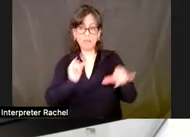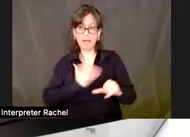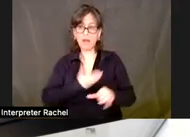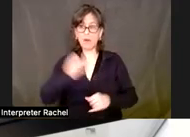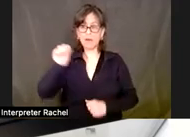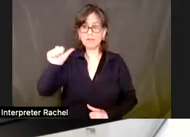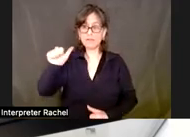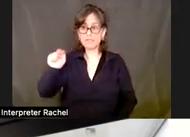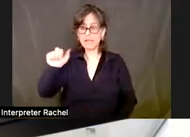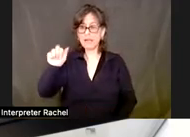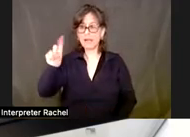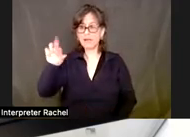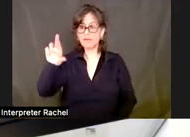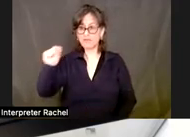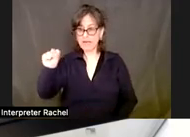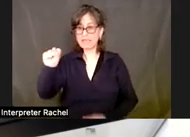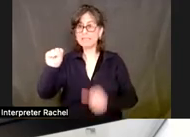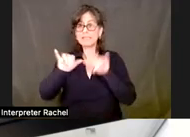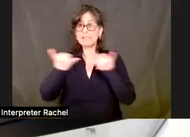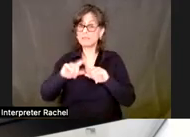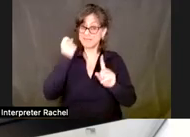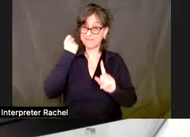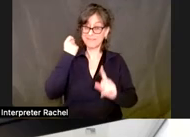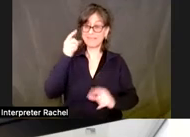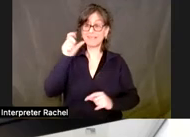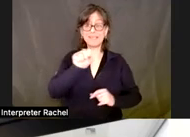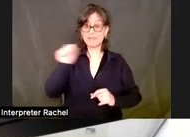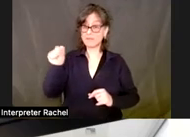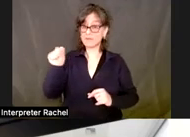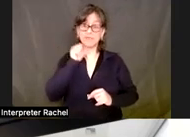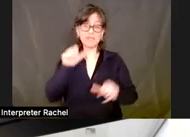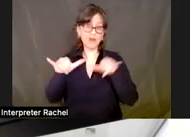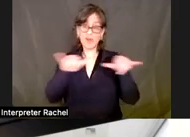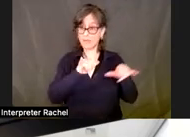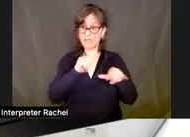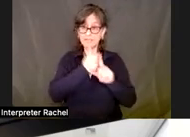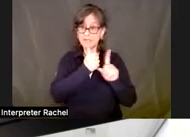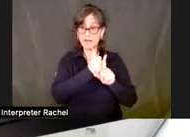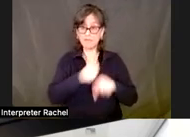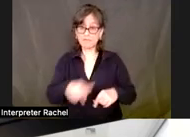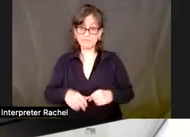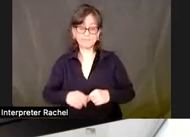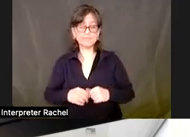But again, the San Simeon earthquake was not a common earthquake. Next slide, please.